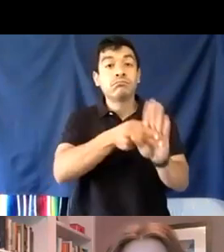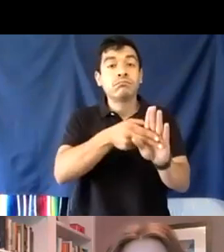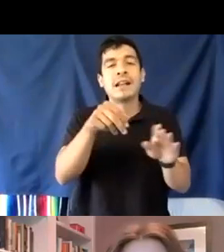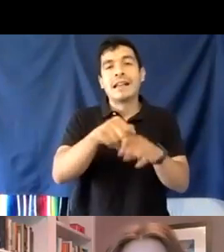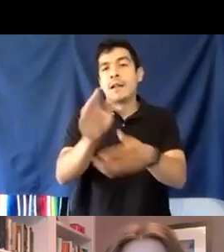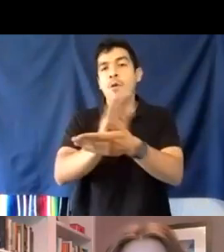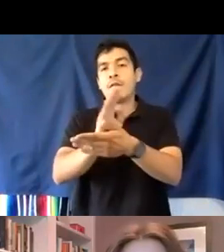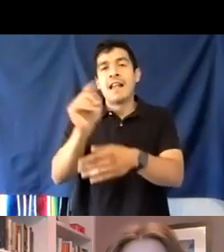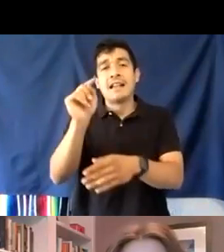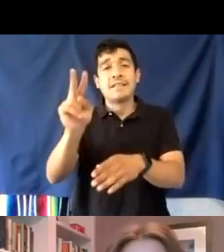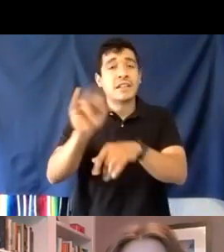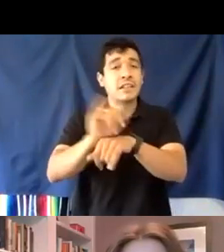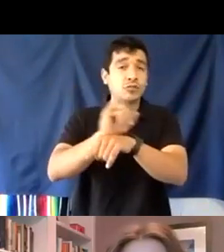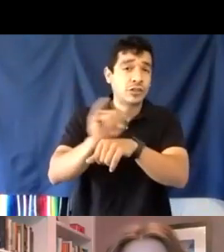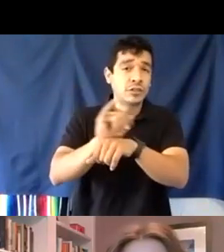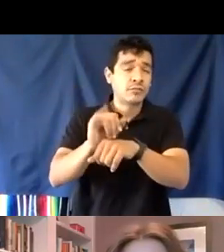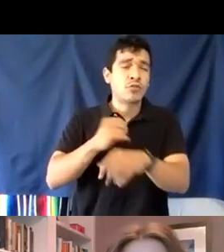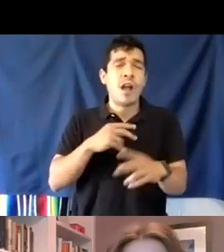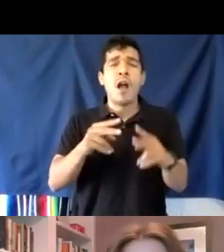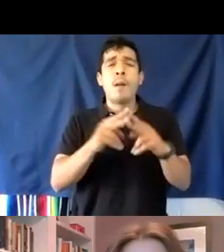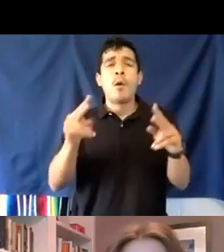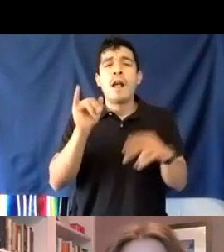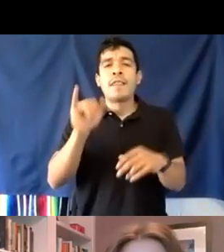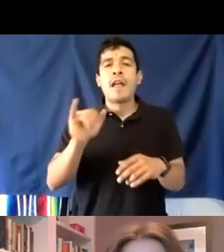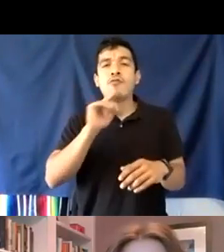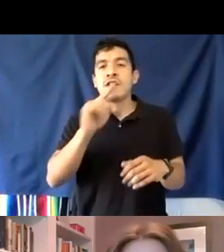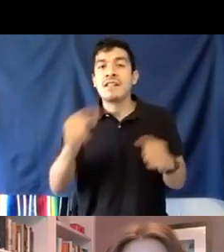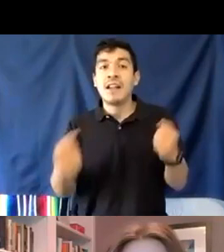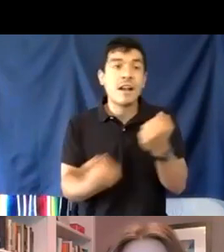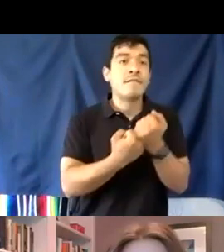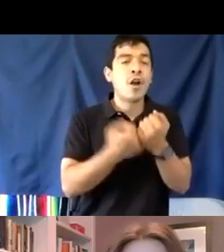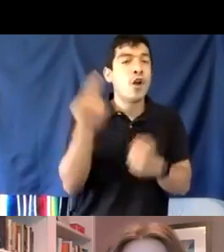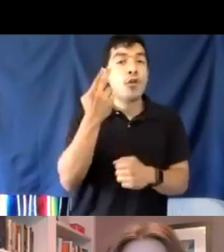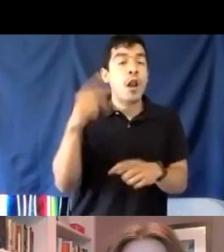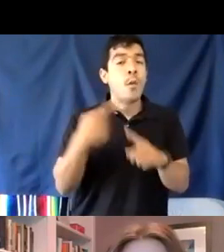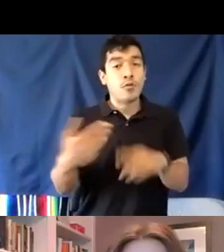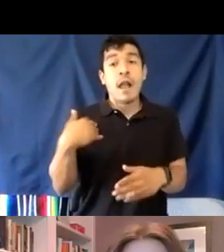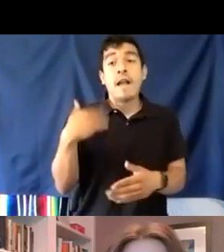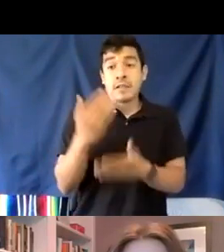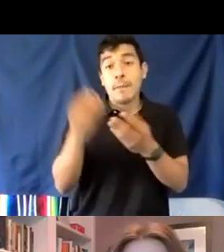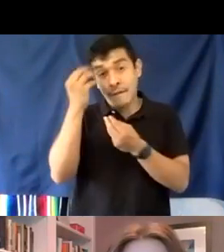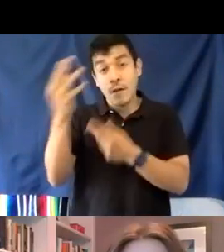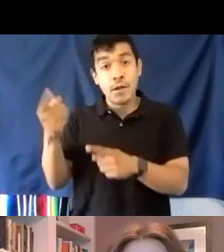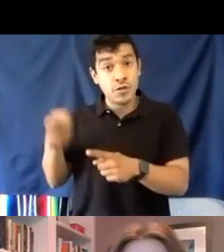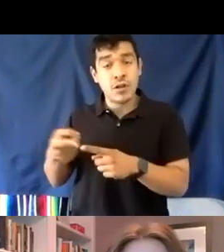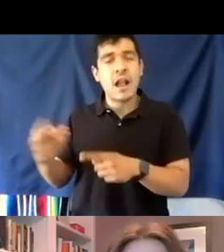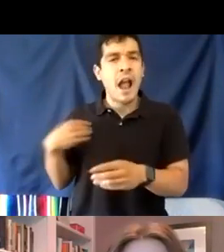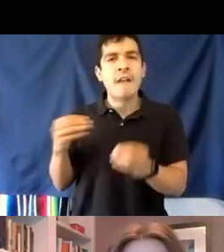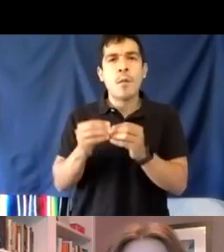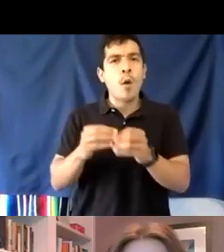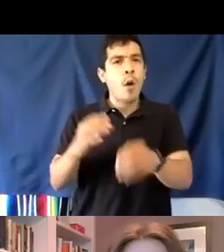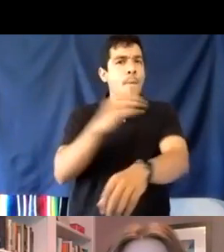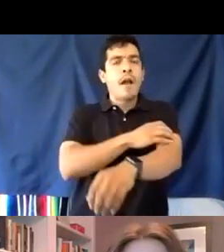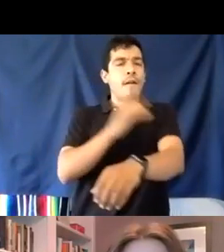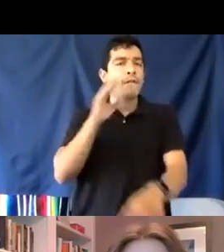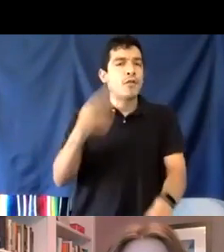industries. So I'm more the activist, realizing that when you have some solid data, you can just have that much more powerful of a voice